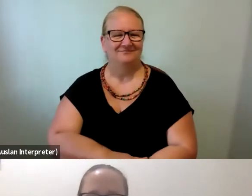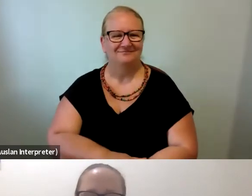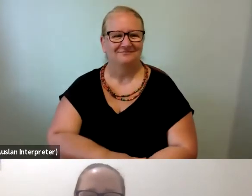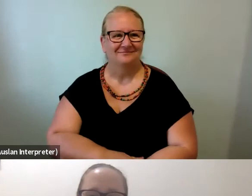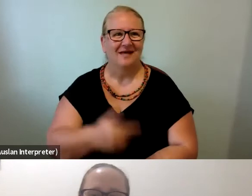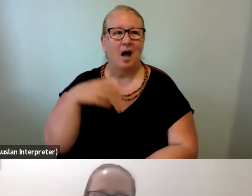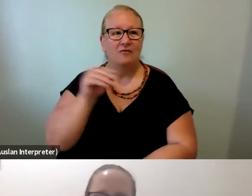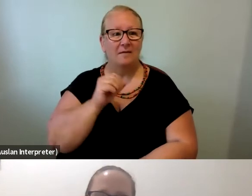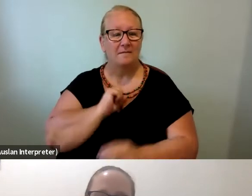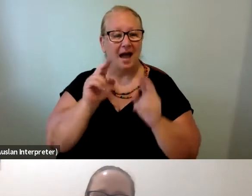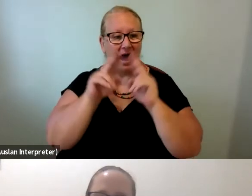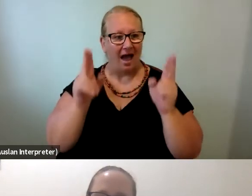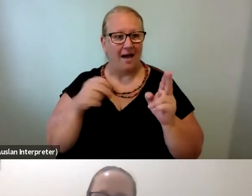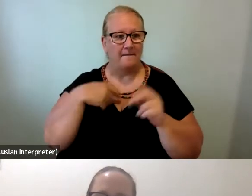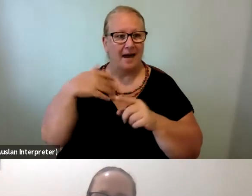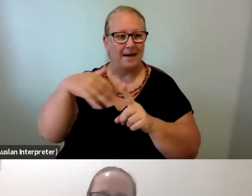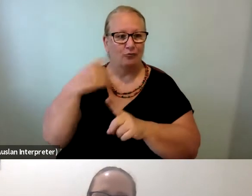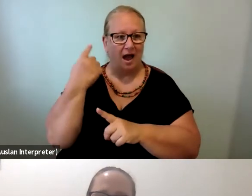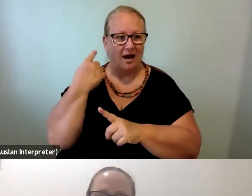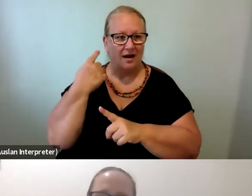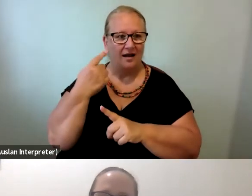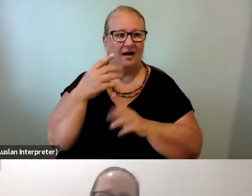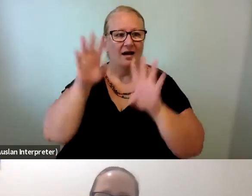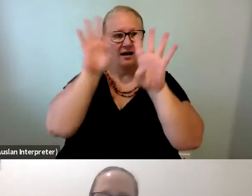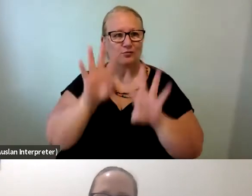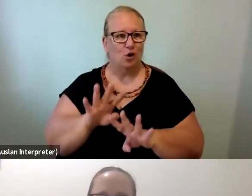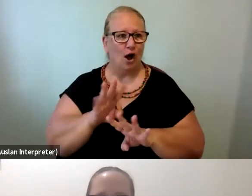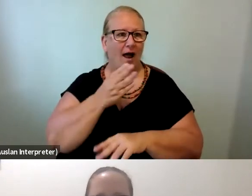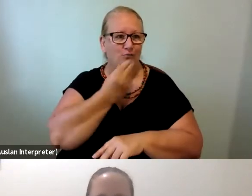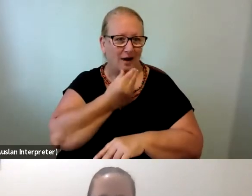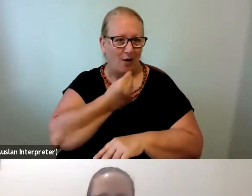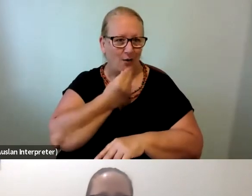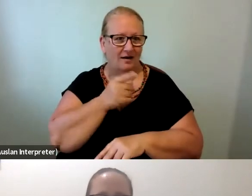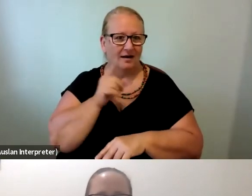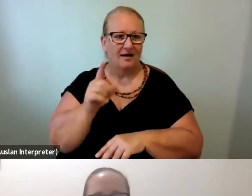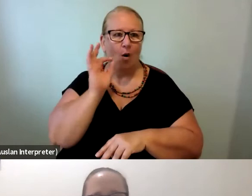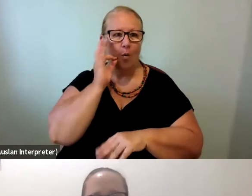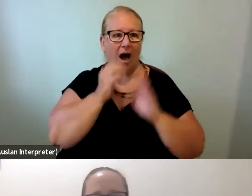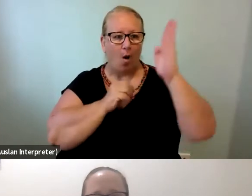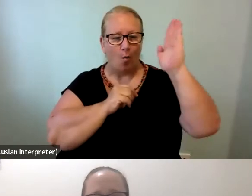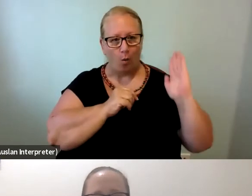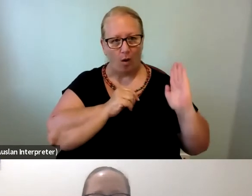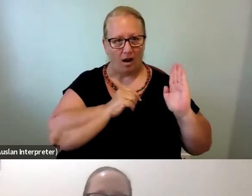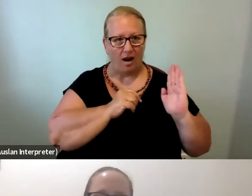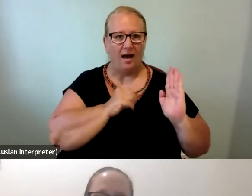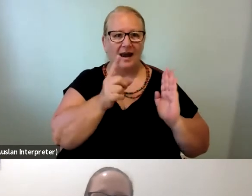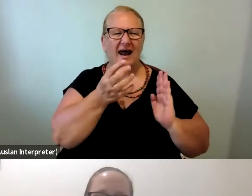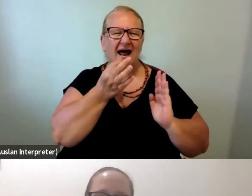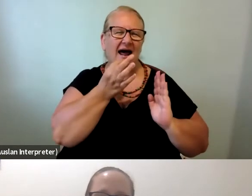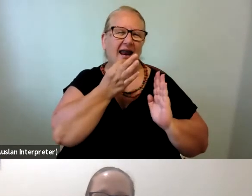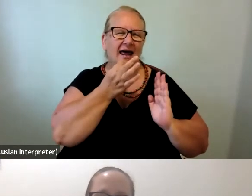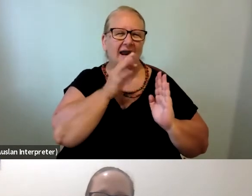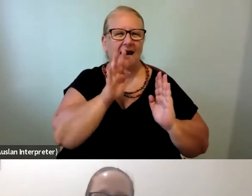my house. My background is a delightful brown curtain, a delightful white wall, and a little